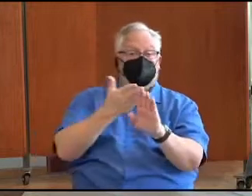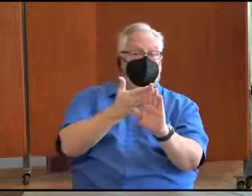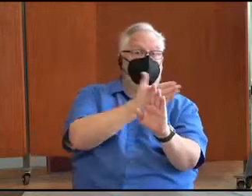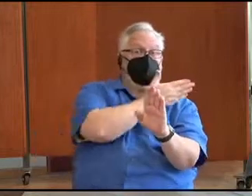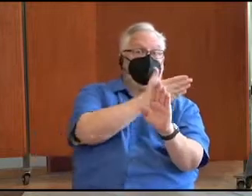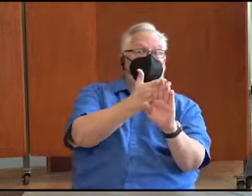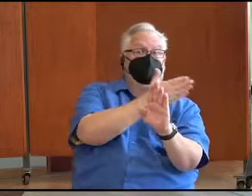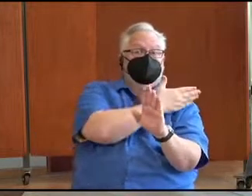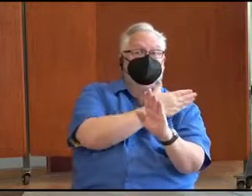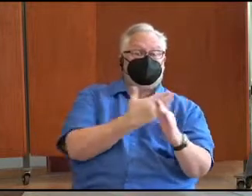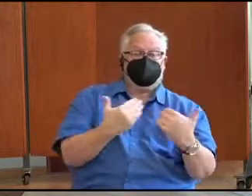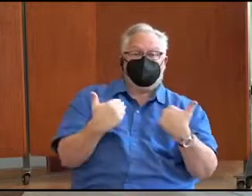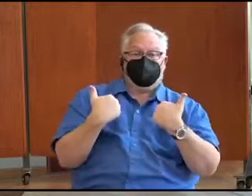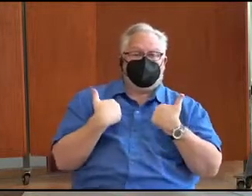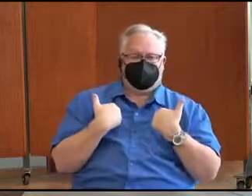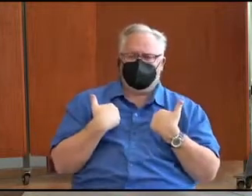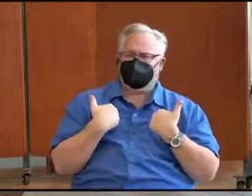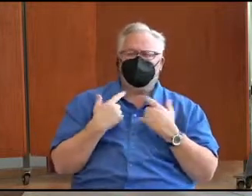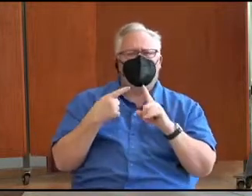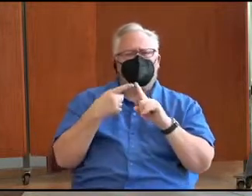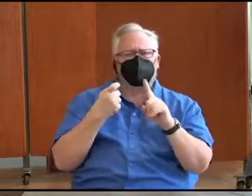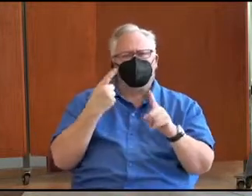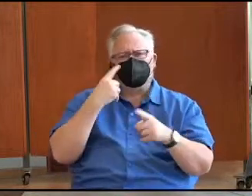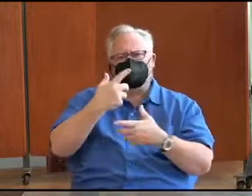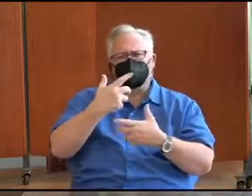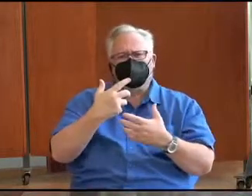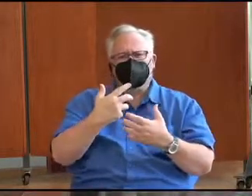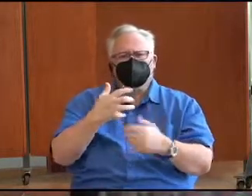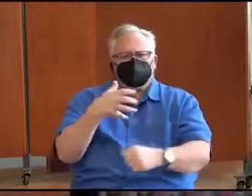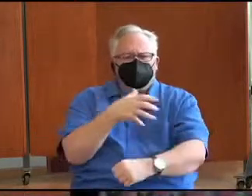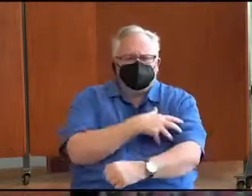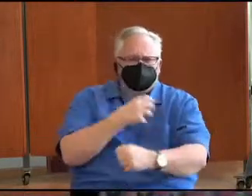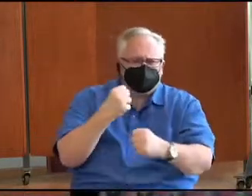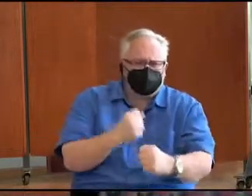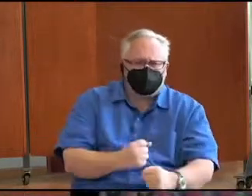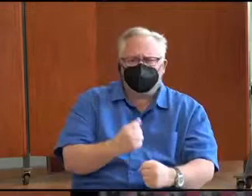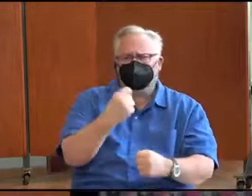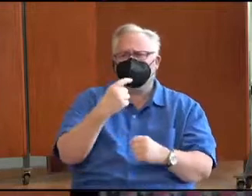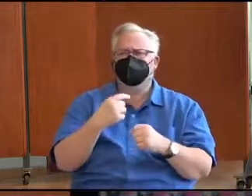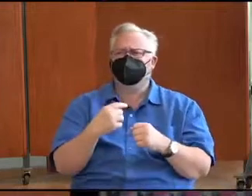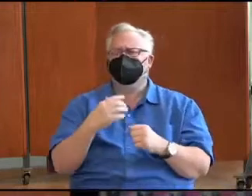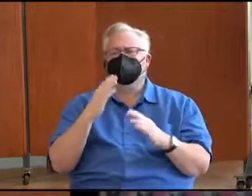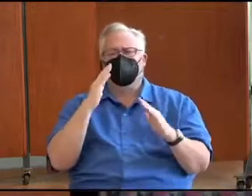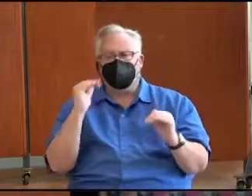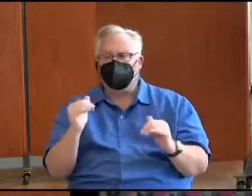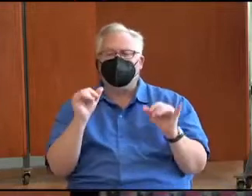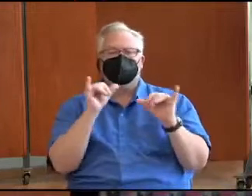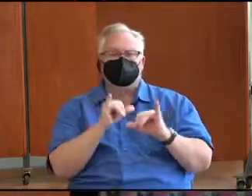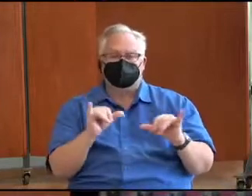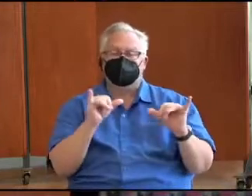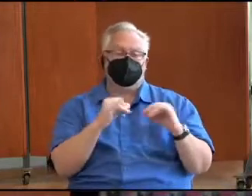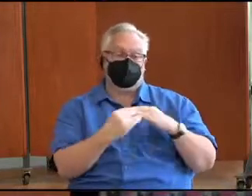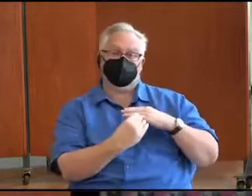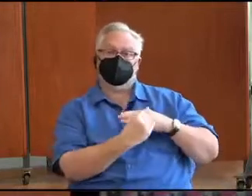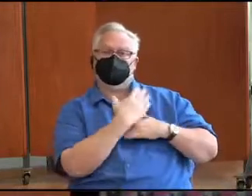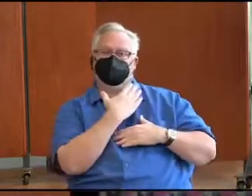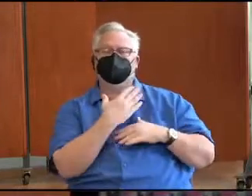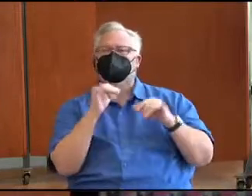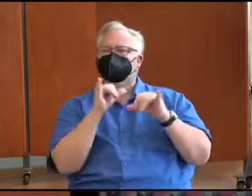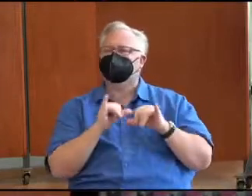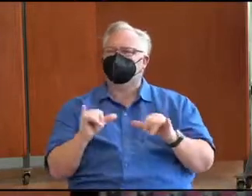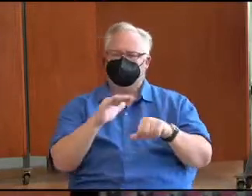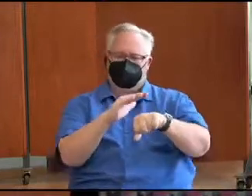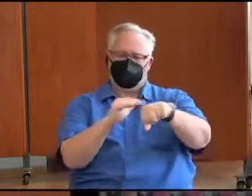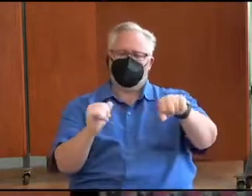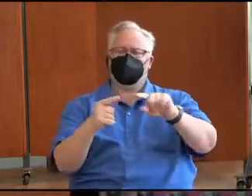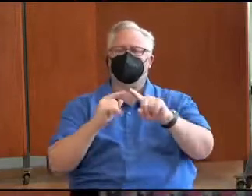been a source of strength and faith, it doesn't go away. It remains a source of strength, as does the calling of our faith and our